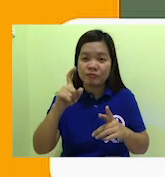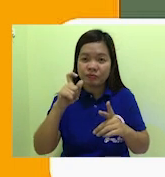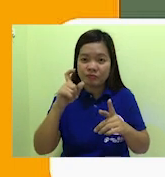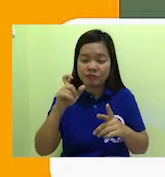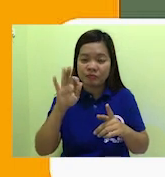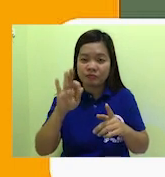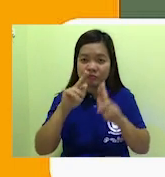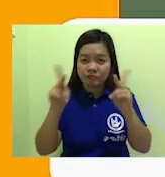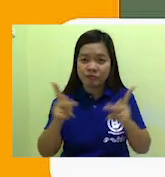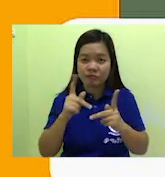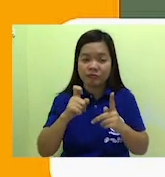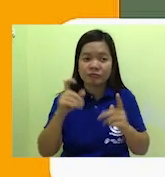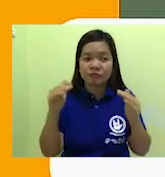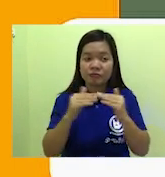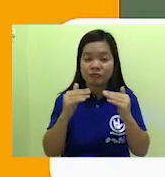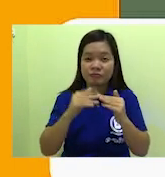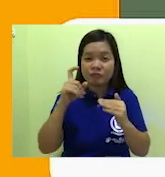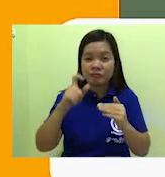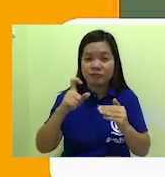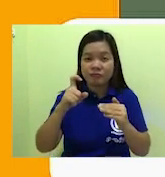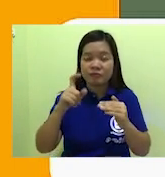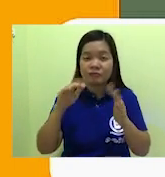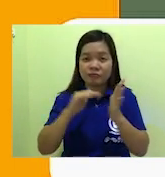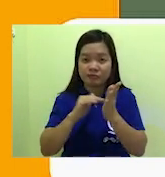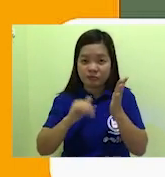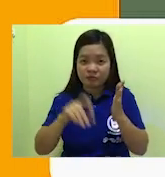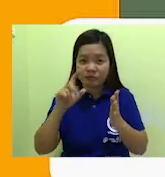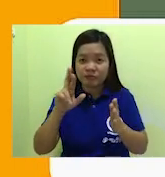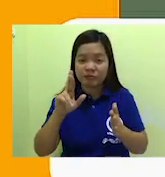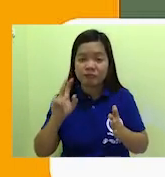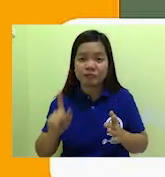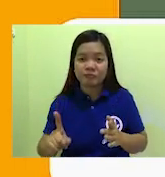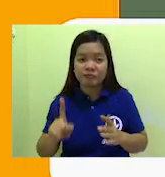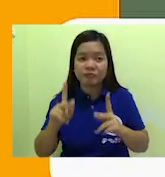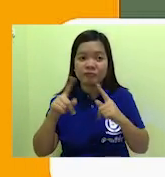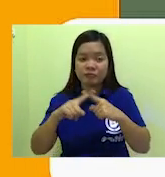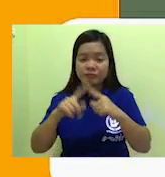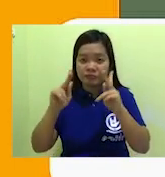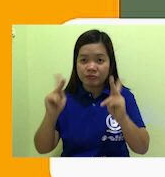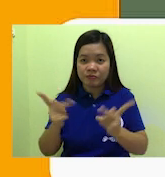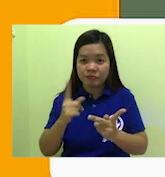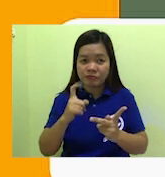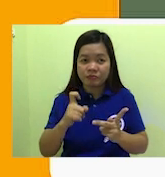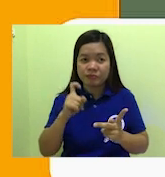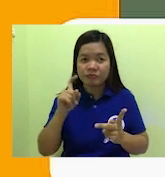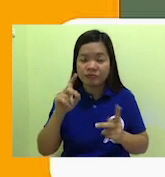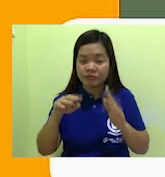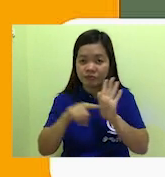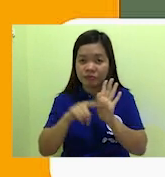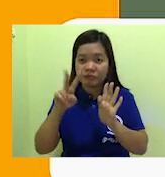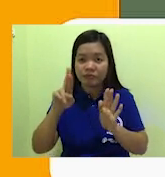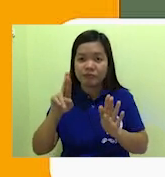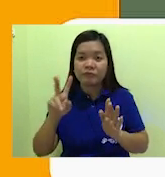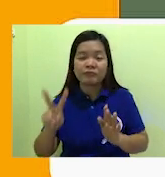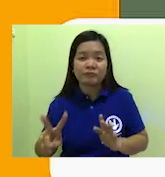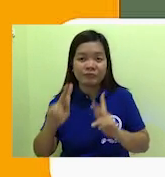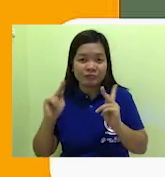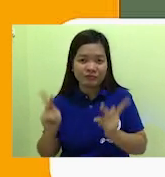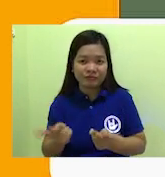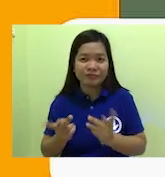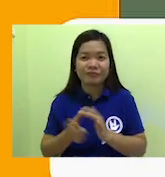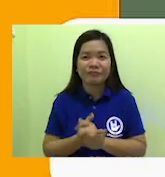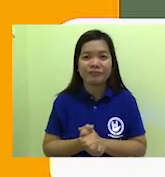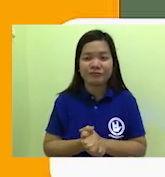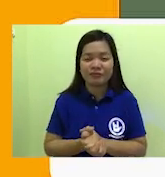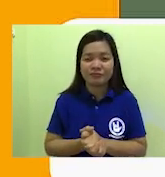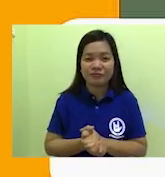that f of x equals the quantity of x minus r sub 1 times the quantity of x